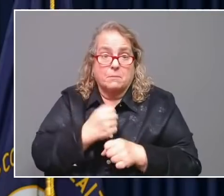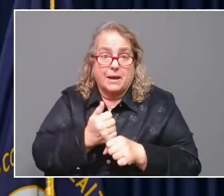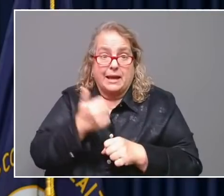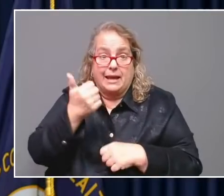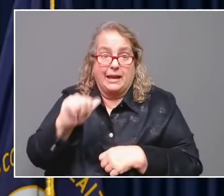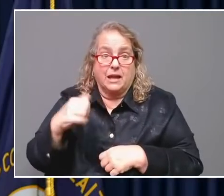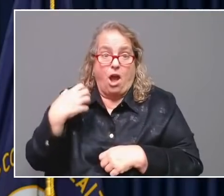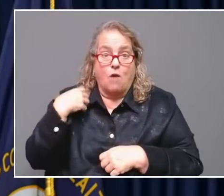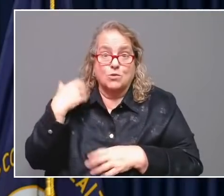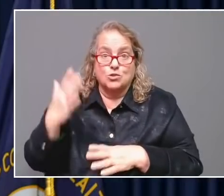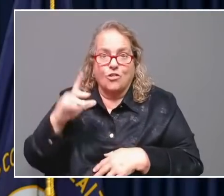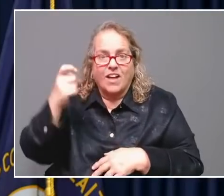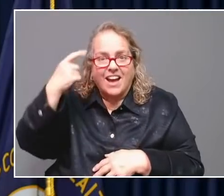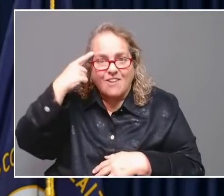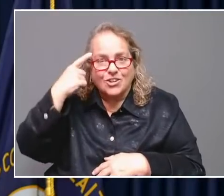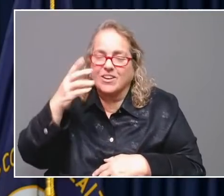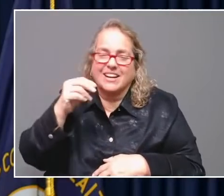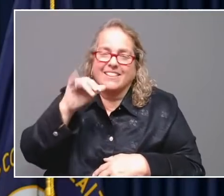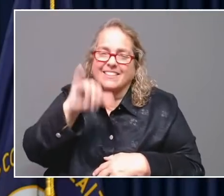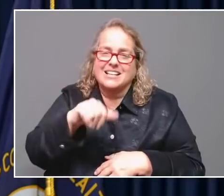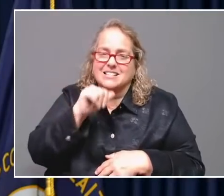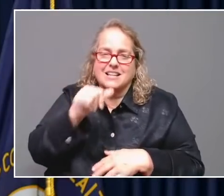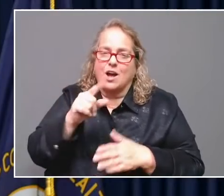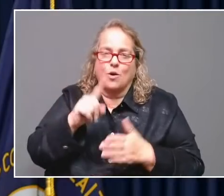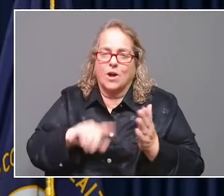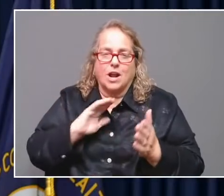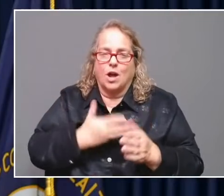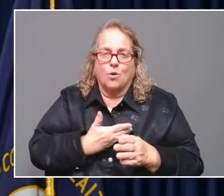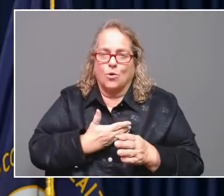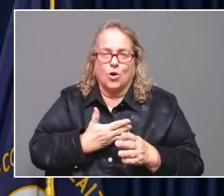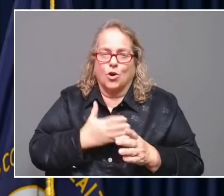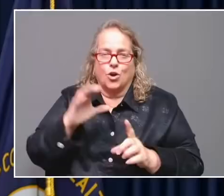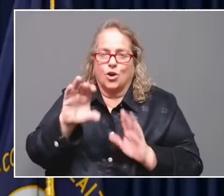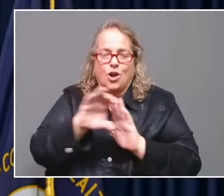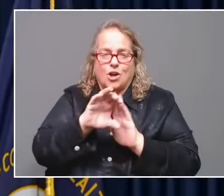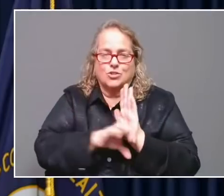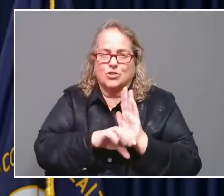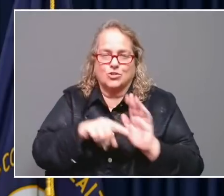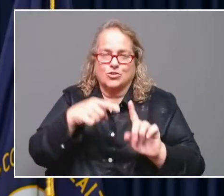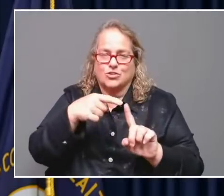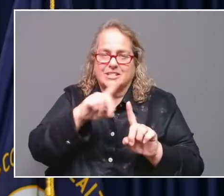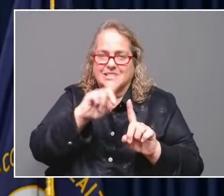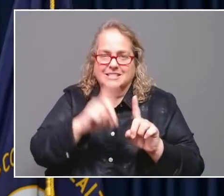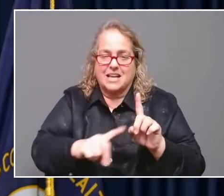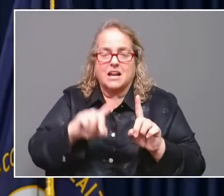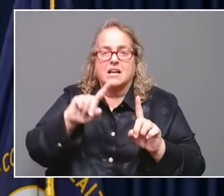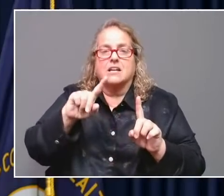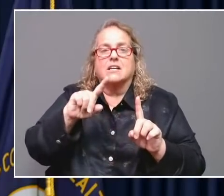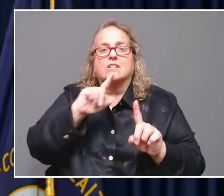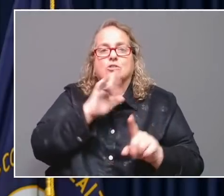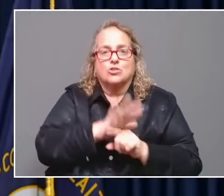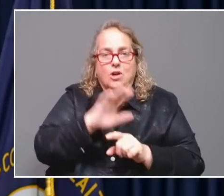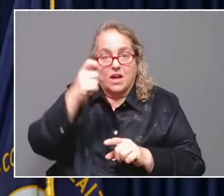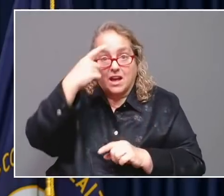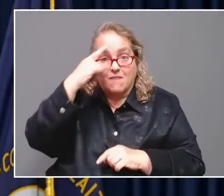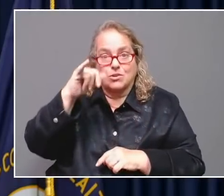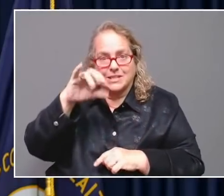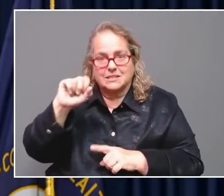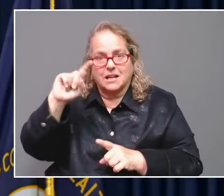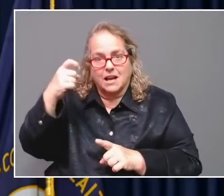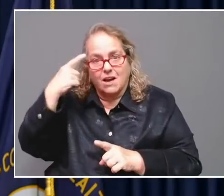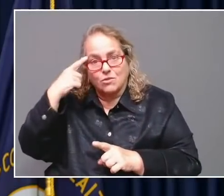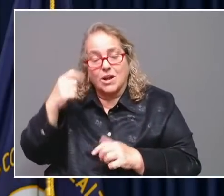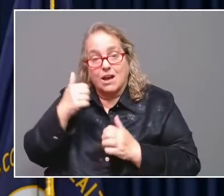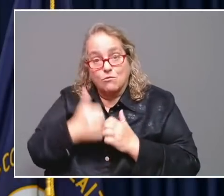governor. And that is not what our Constitution was designed for. It was to ensure the governor is the governor. Yes, every constitutional office is